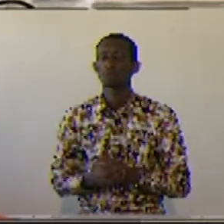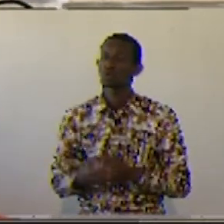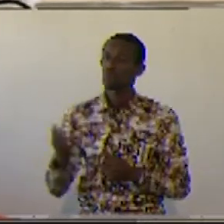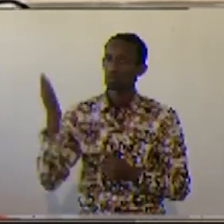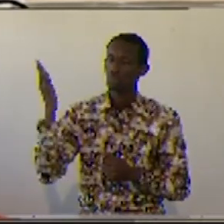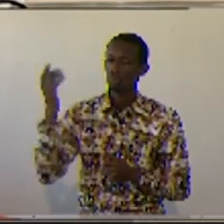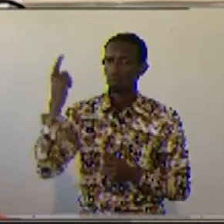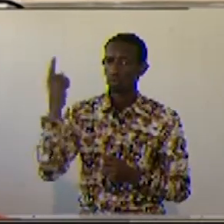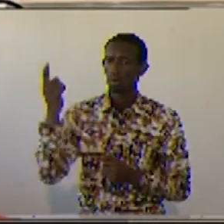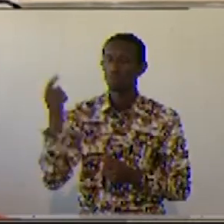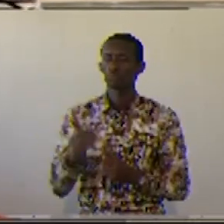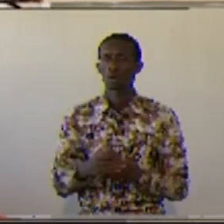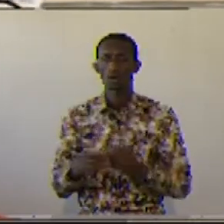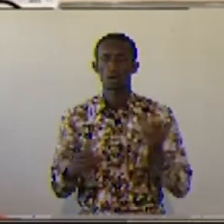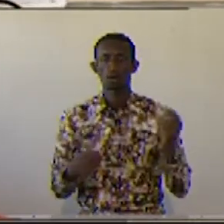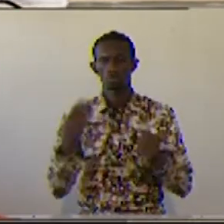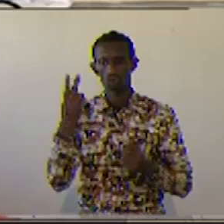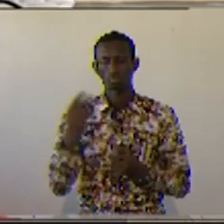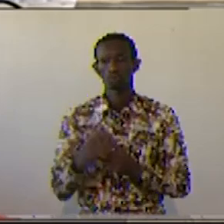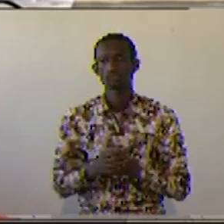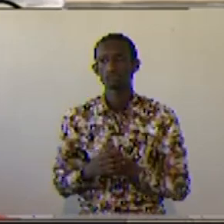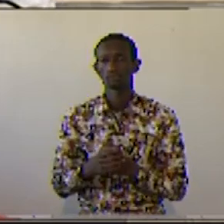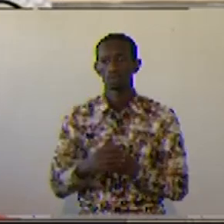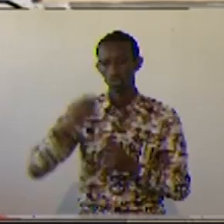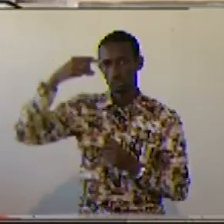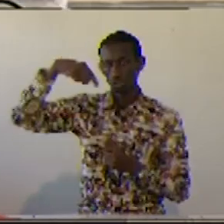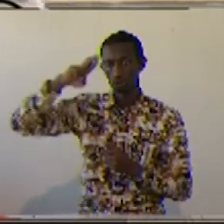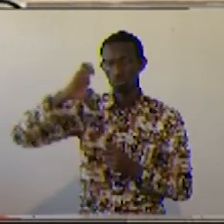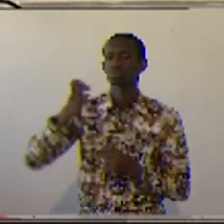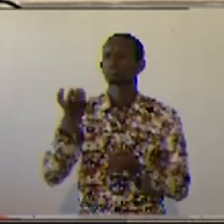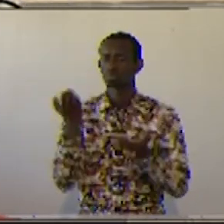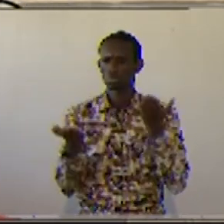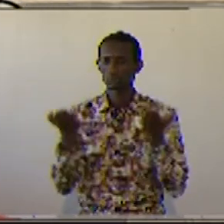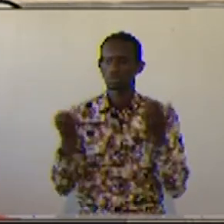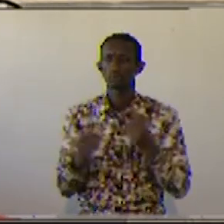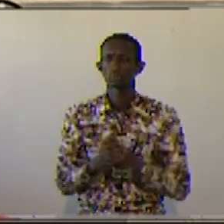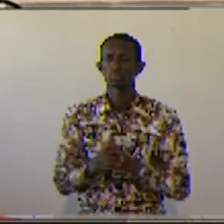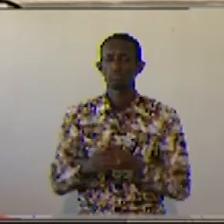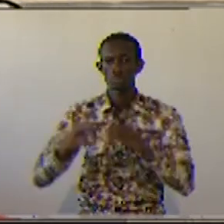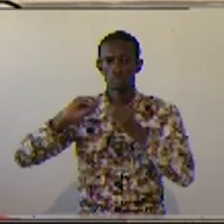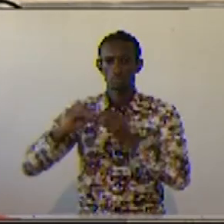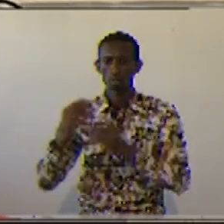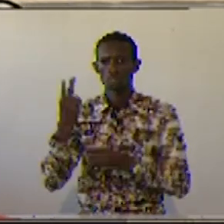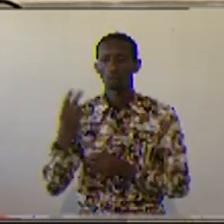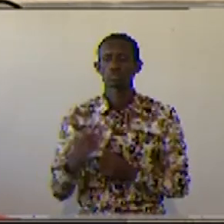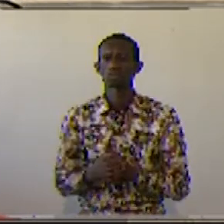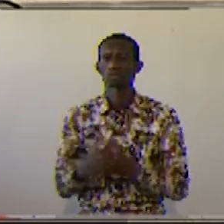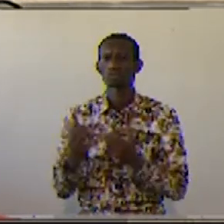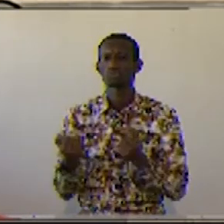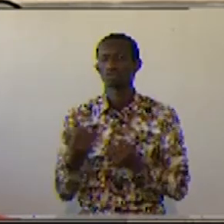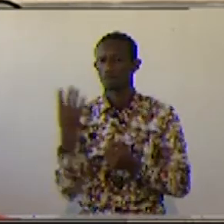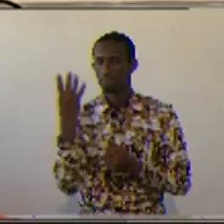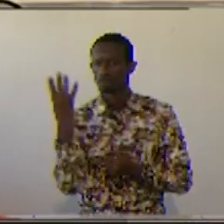have two, so we balance like this. The equation is balanced. And the second one, we have phosphoric